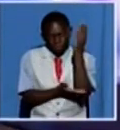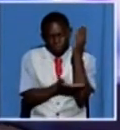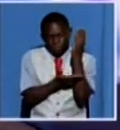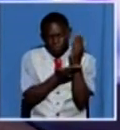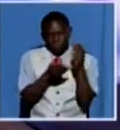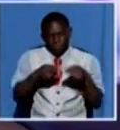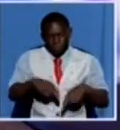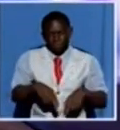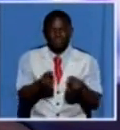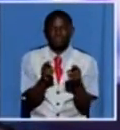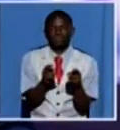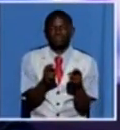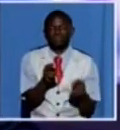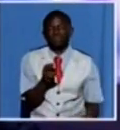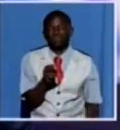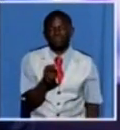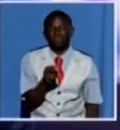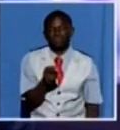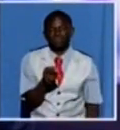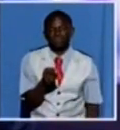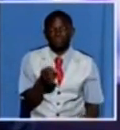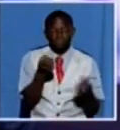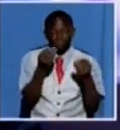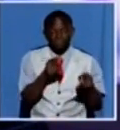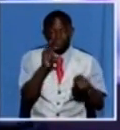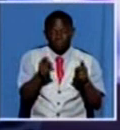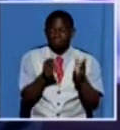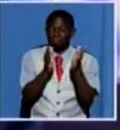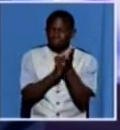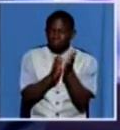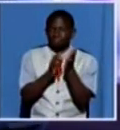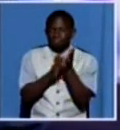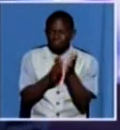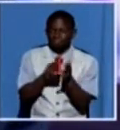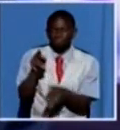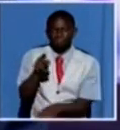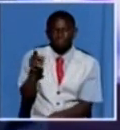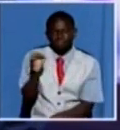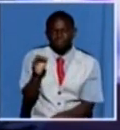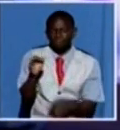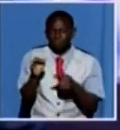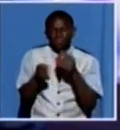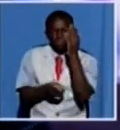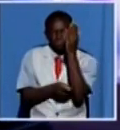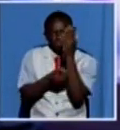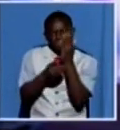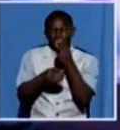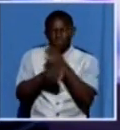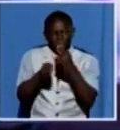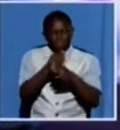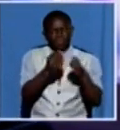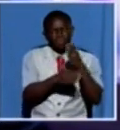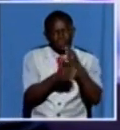thing PF has been credited for, is infrastructure development. President Lungu's delivery and his development